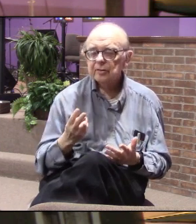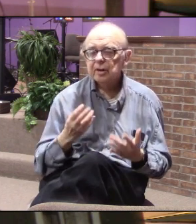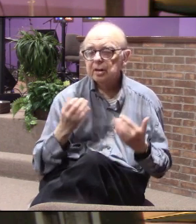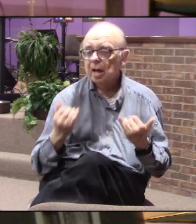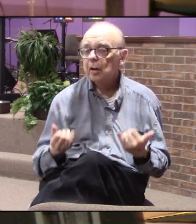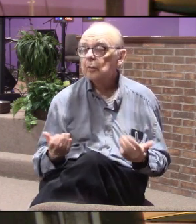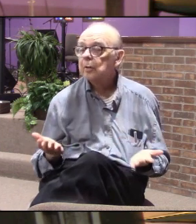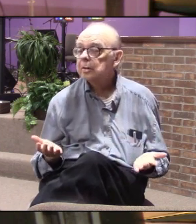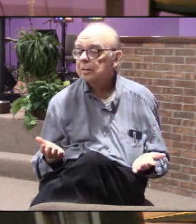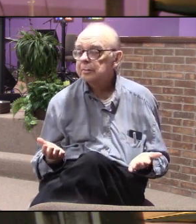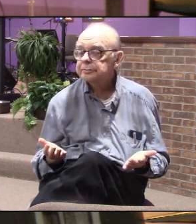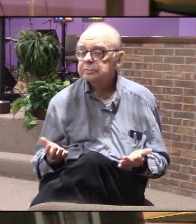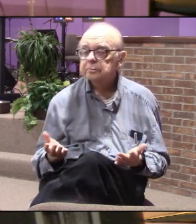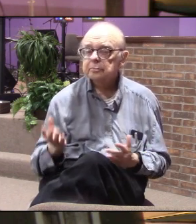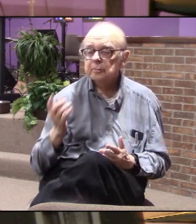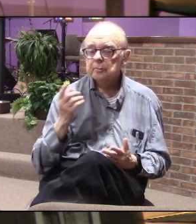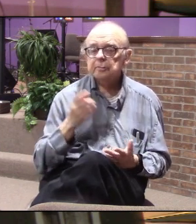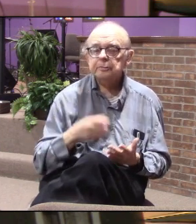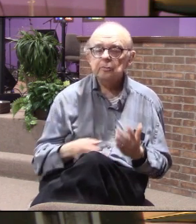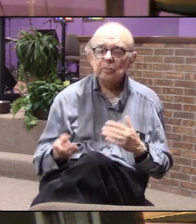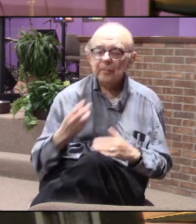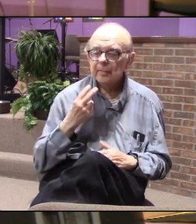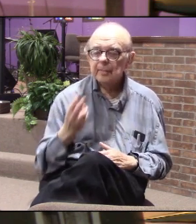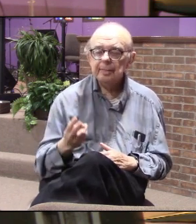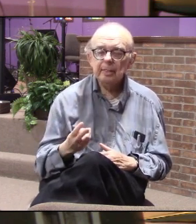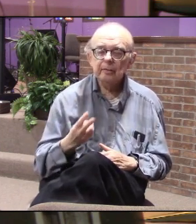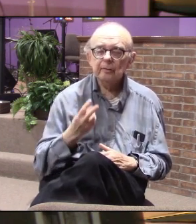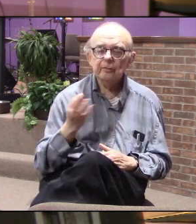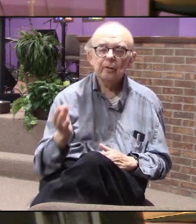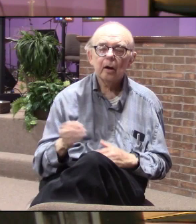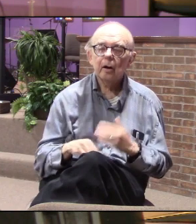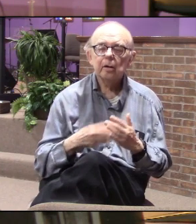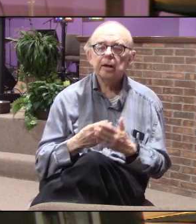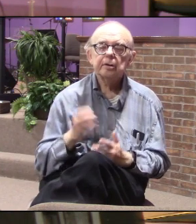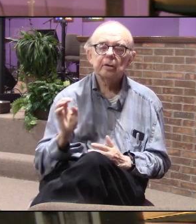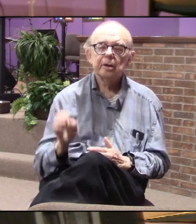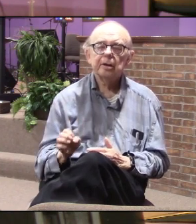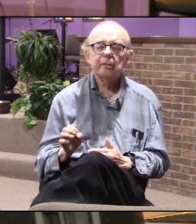now? And guess what he's going to see for all eternity?